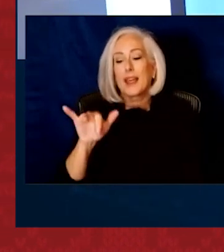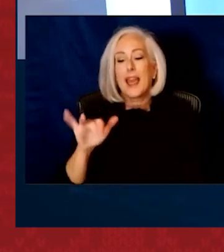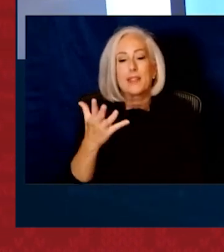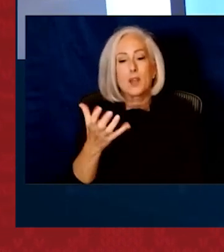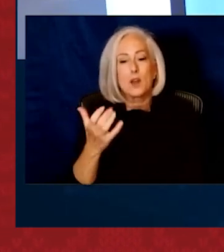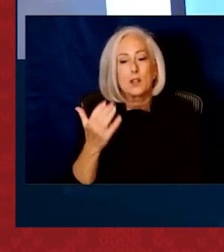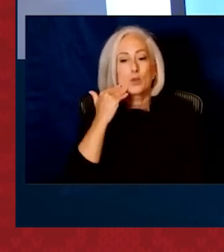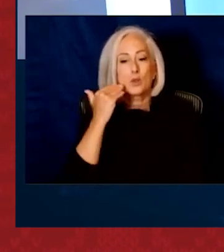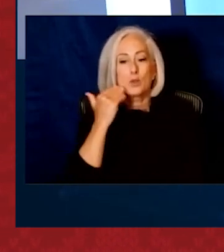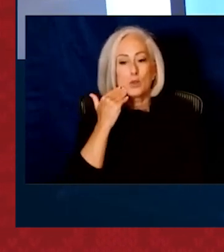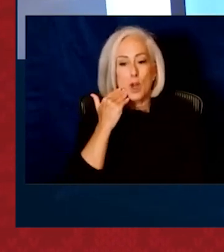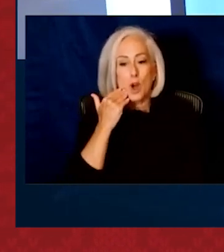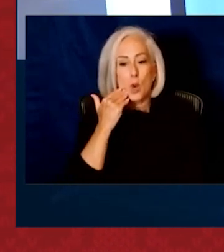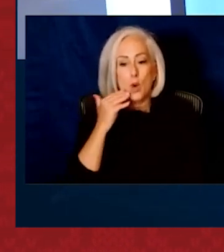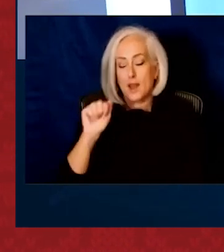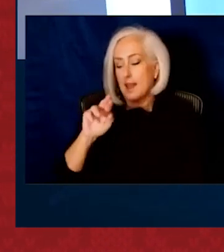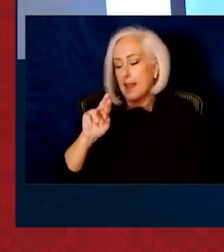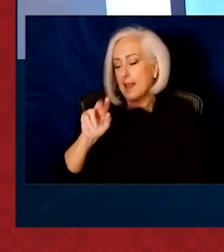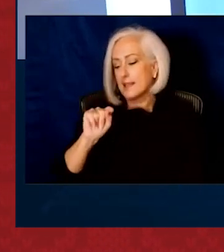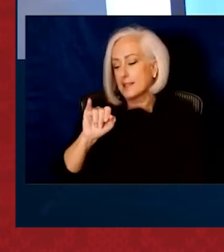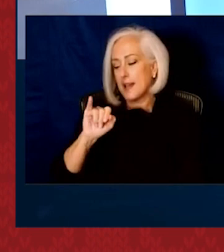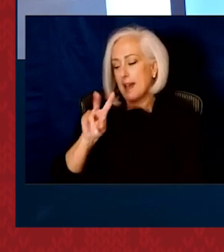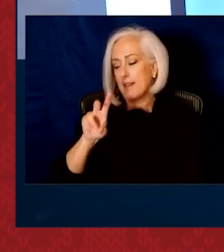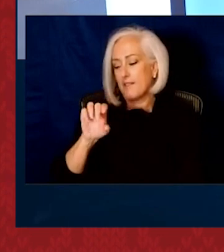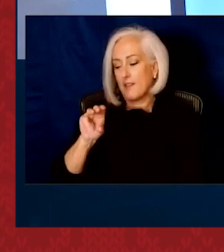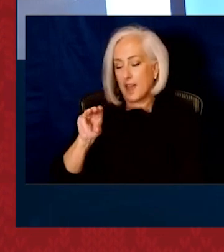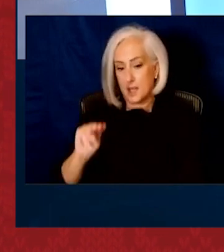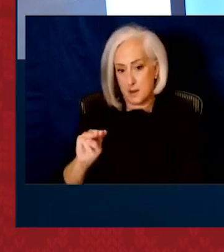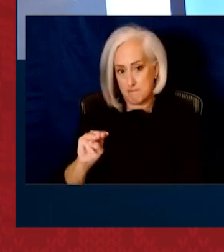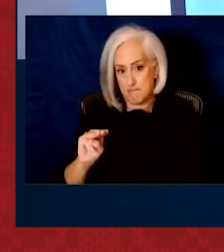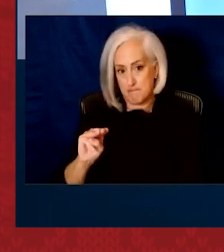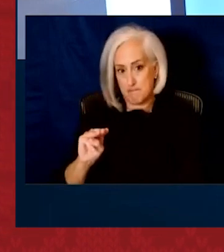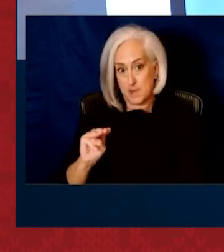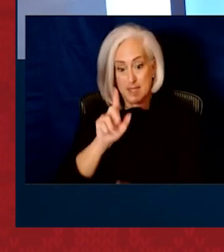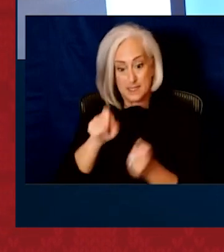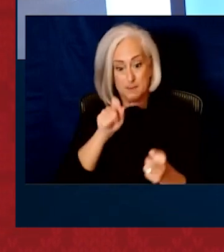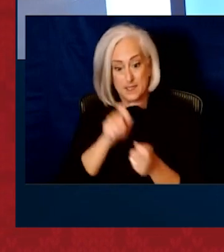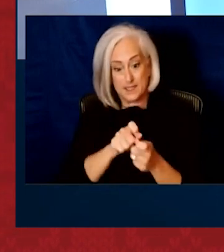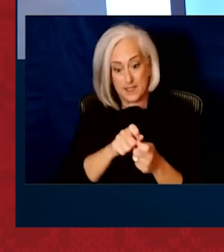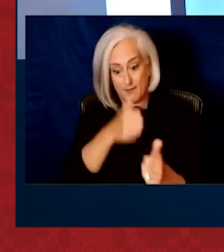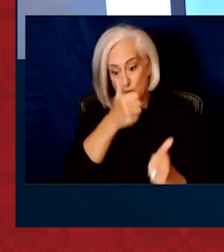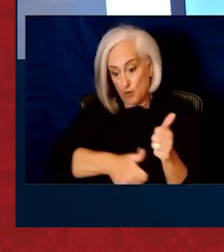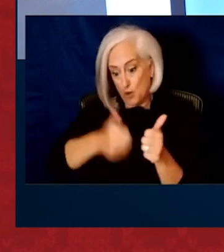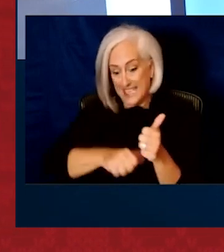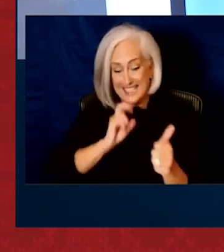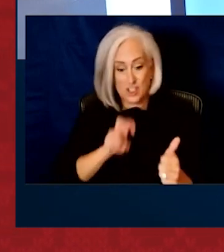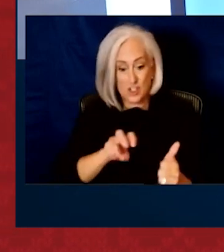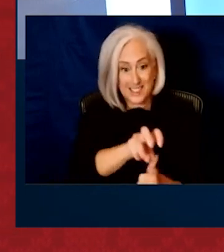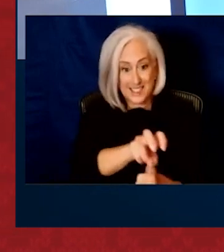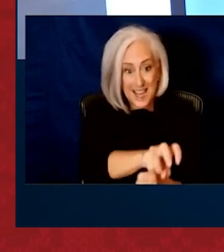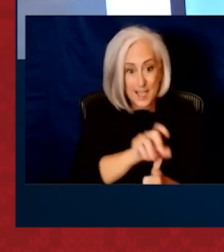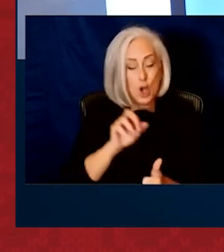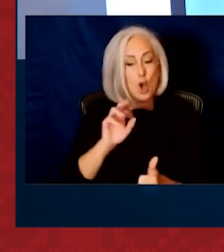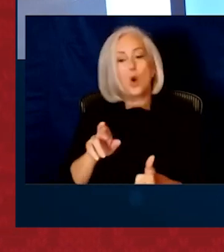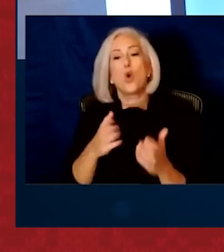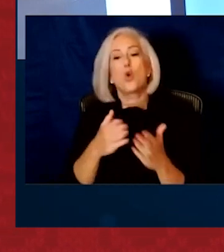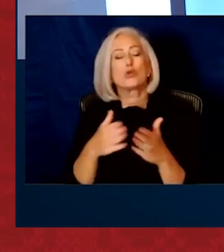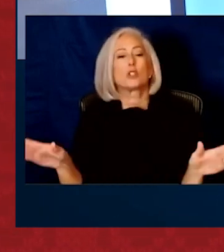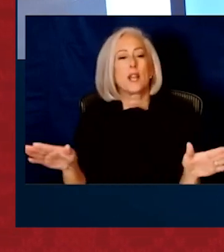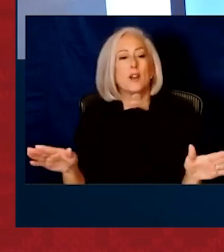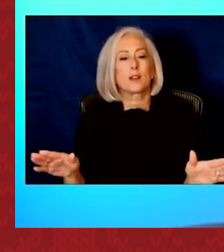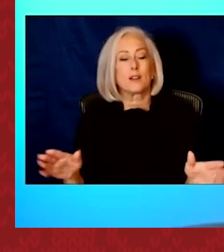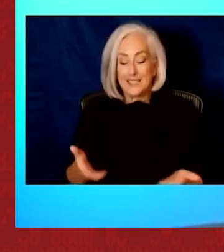specific to different types? And does Dakota know which one he had? Well, I can tell you here again, in the United States, we're very lucky. We